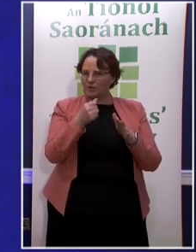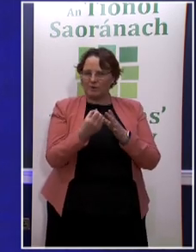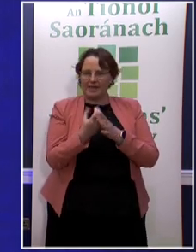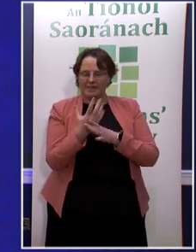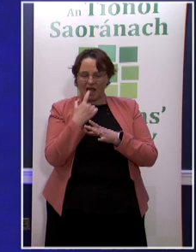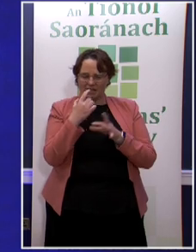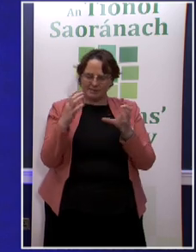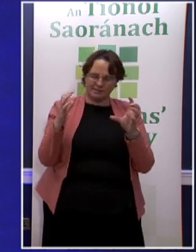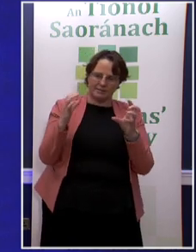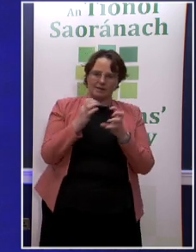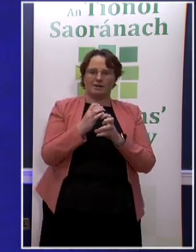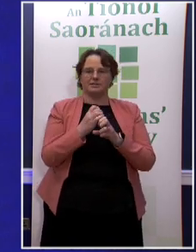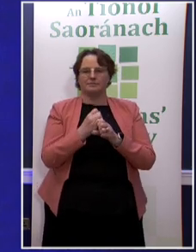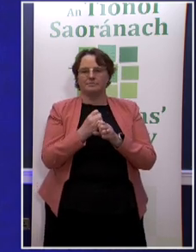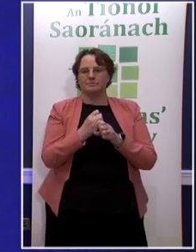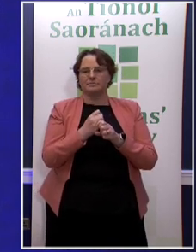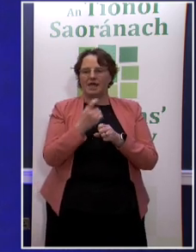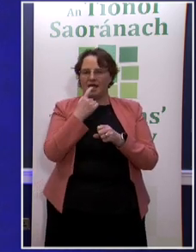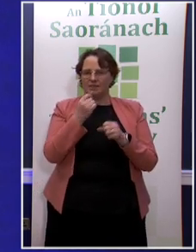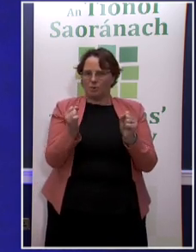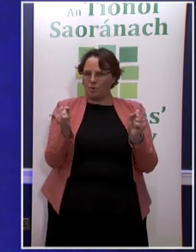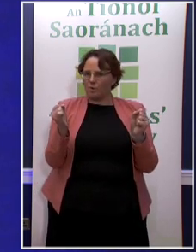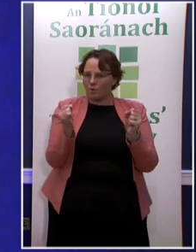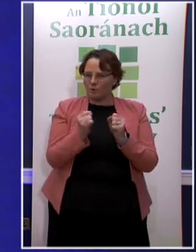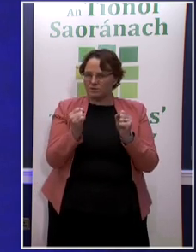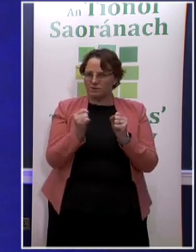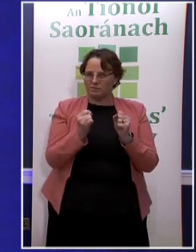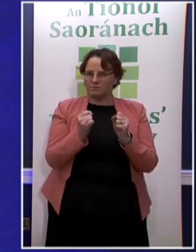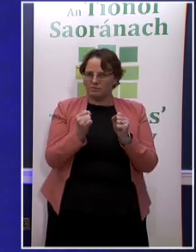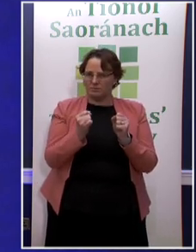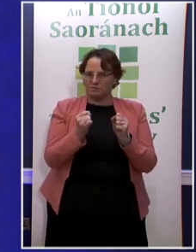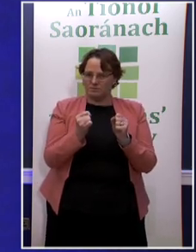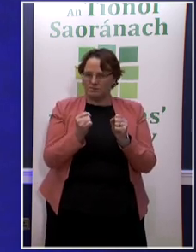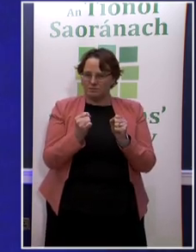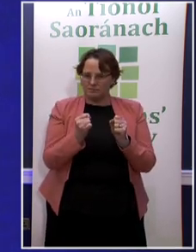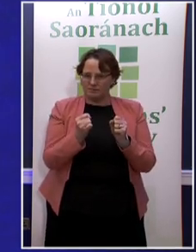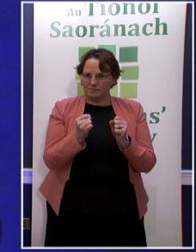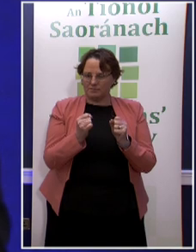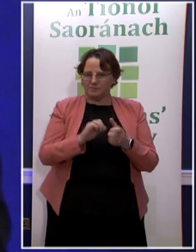dark. It's freezing cold, and there's an immense pressure of water.